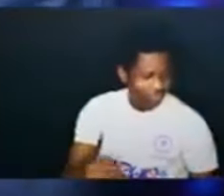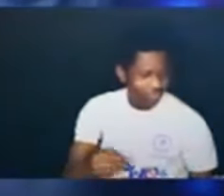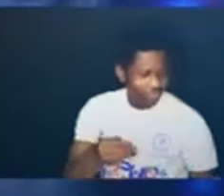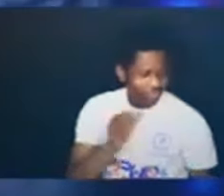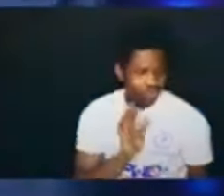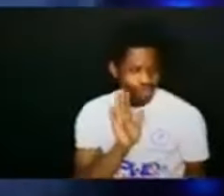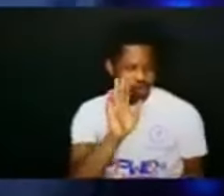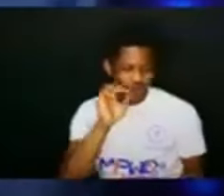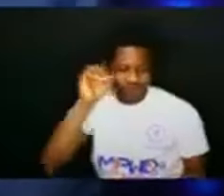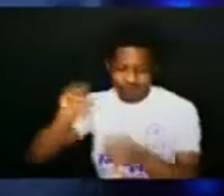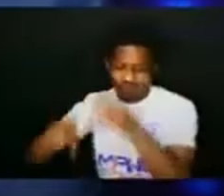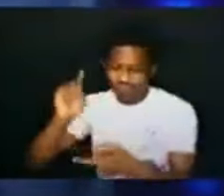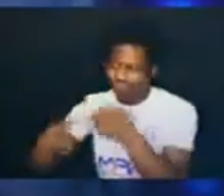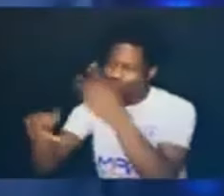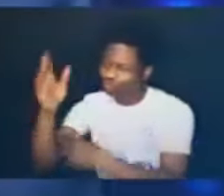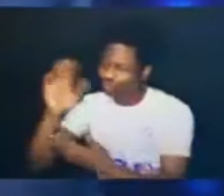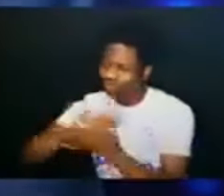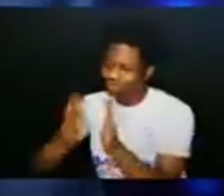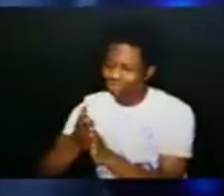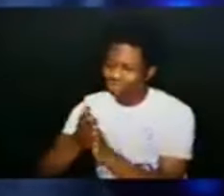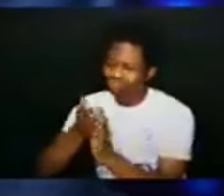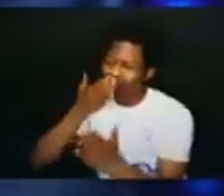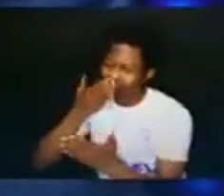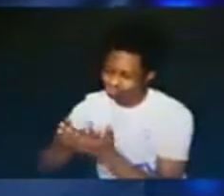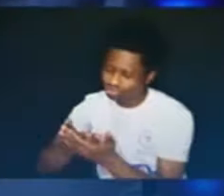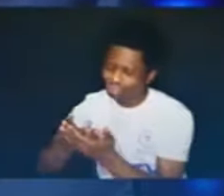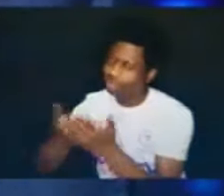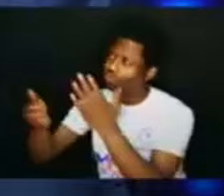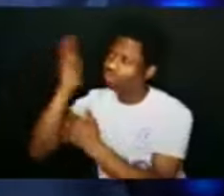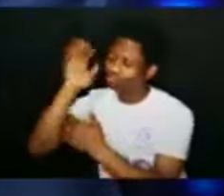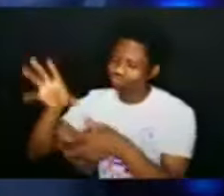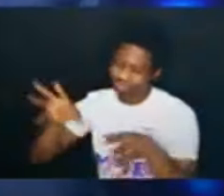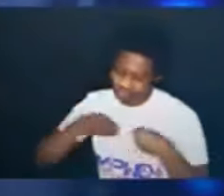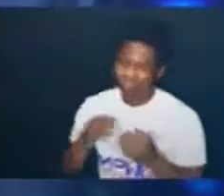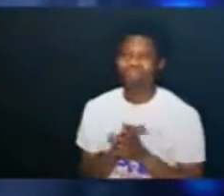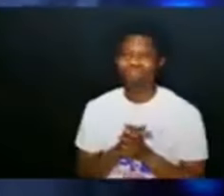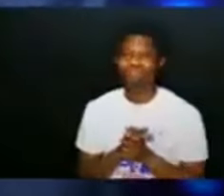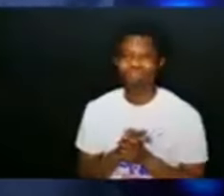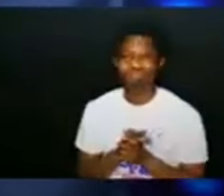What an evening. We want to